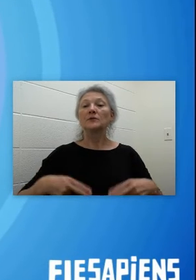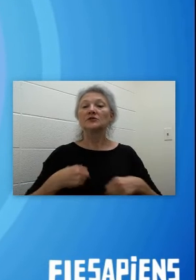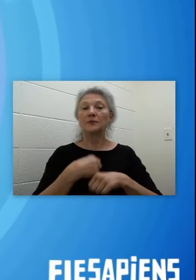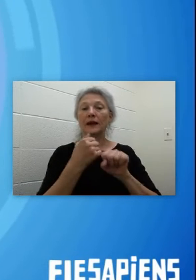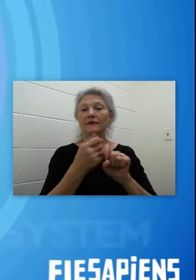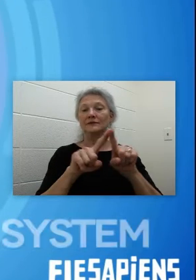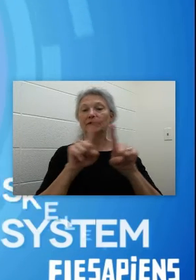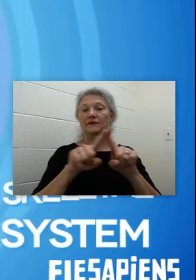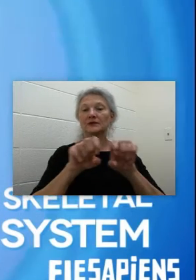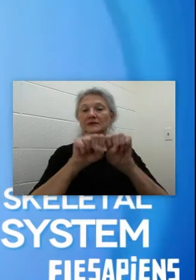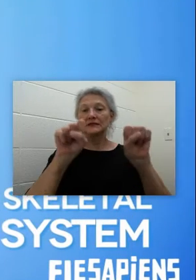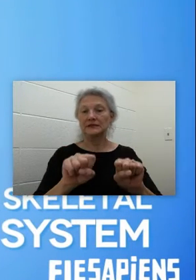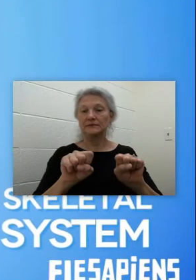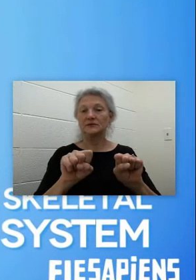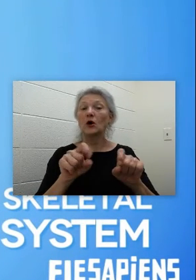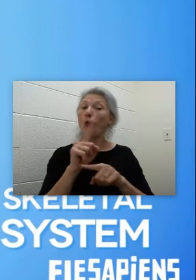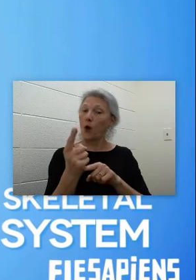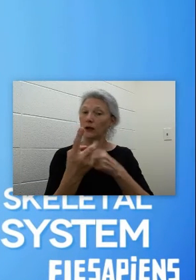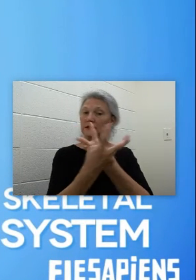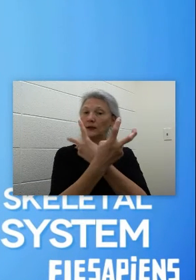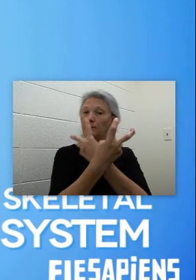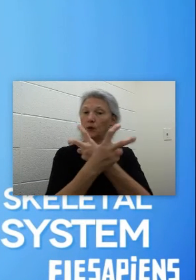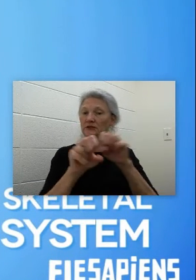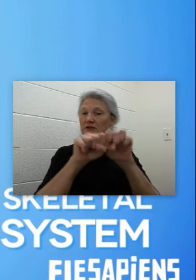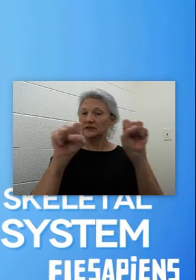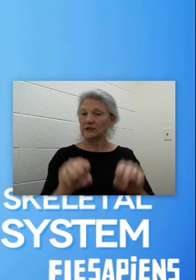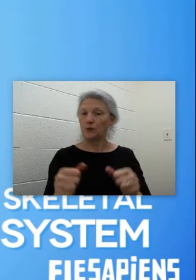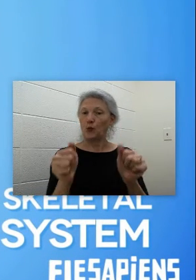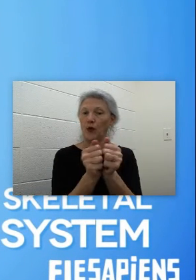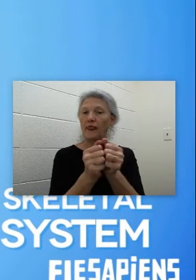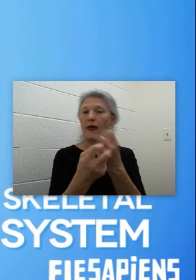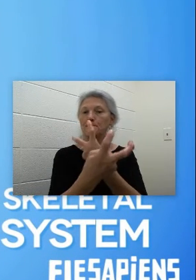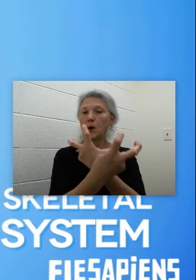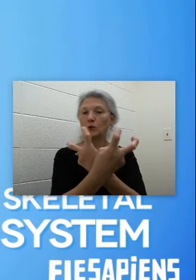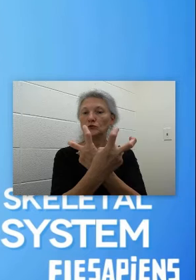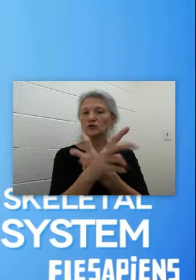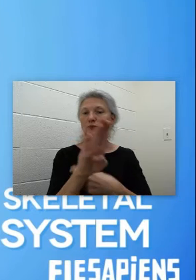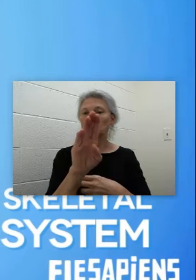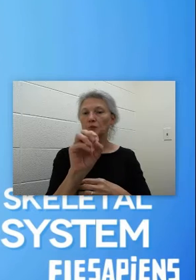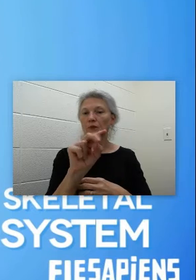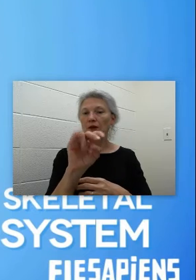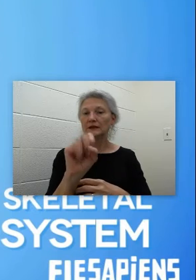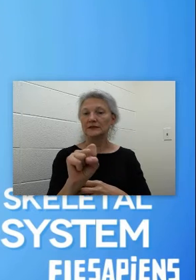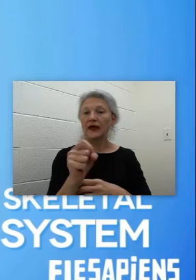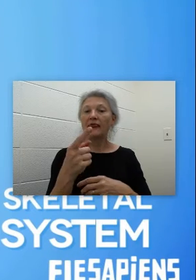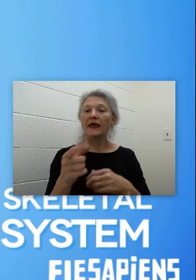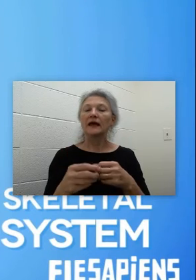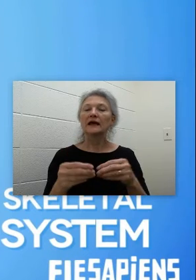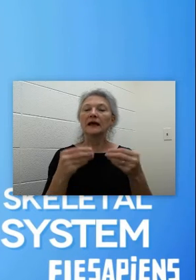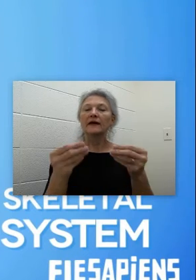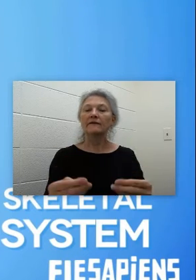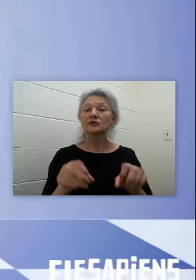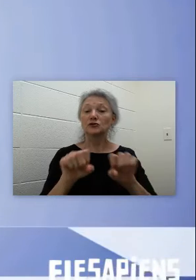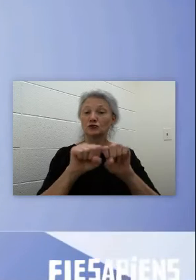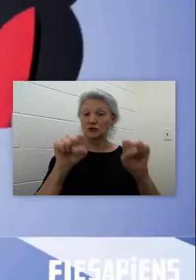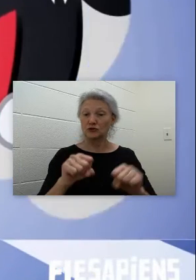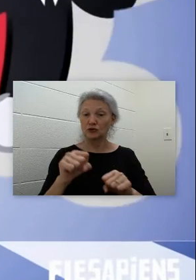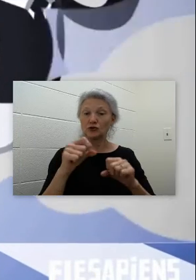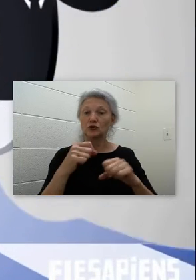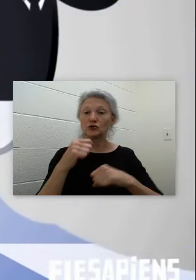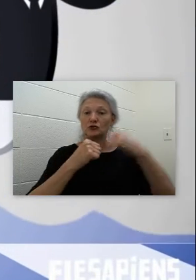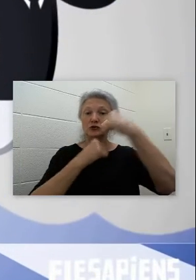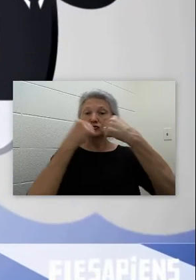systems. One of them is the bone system, made up by bones. Their job is to give a structure to our body and protect internal